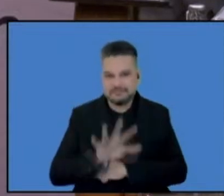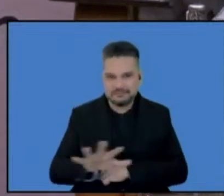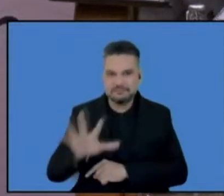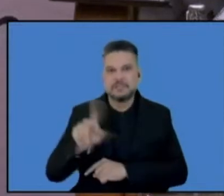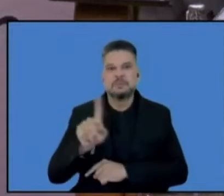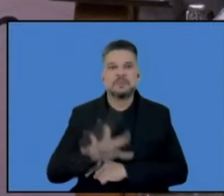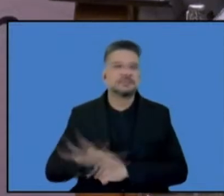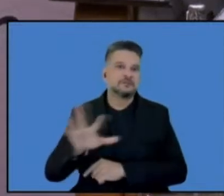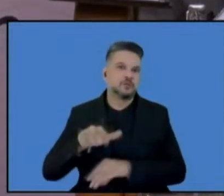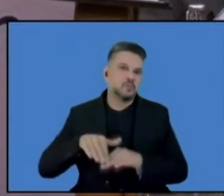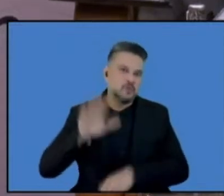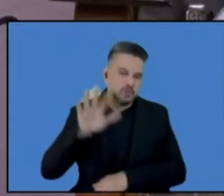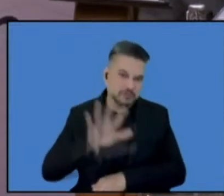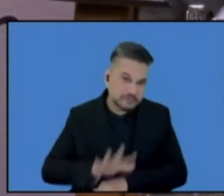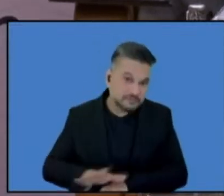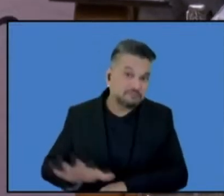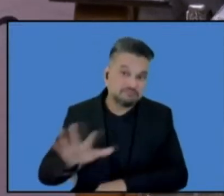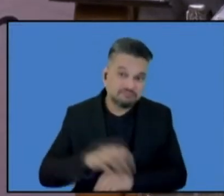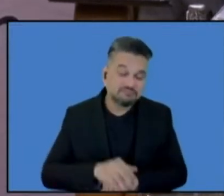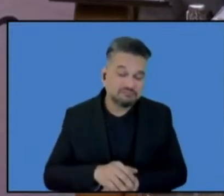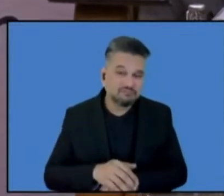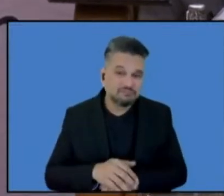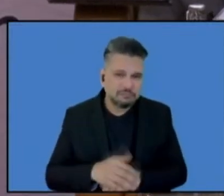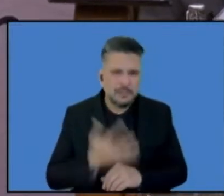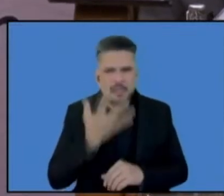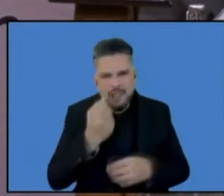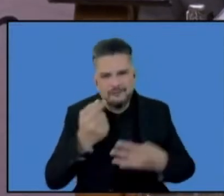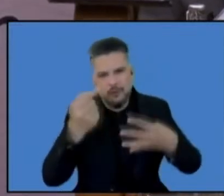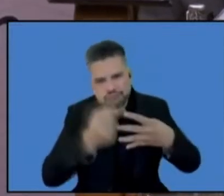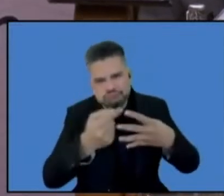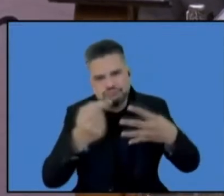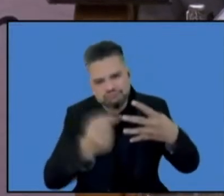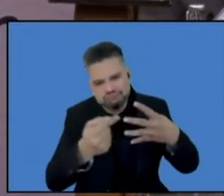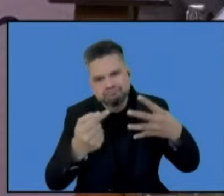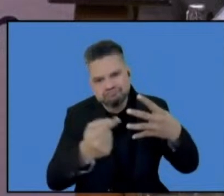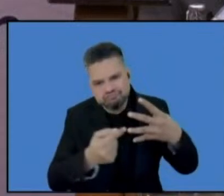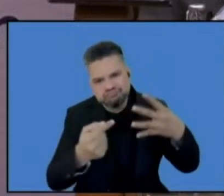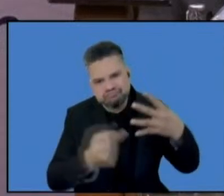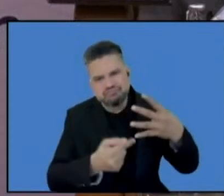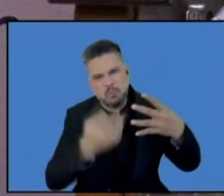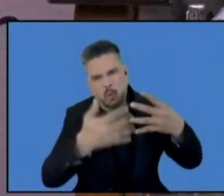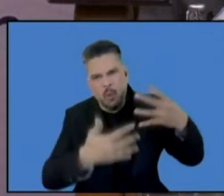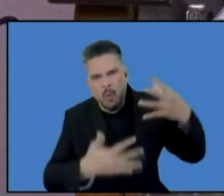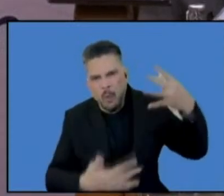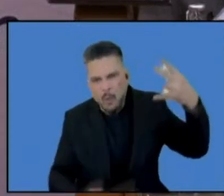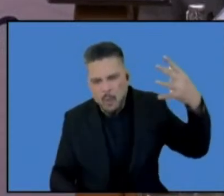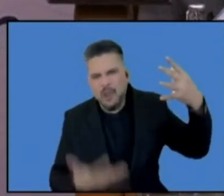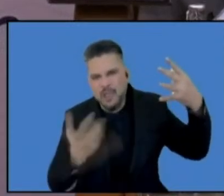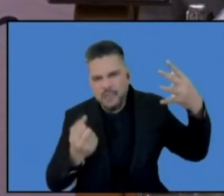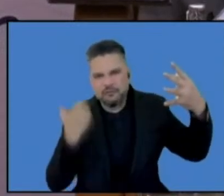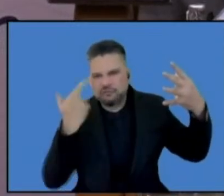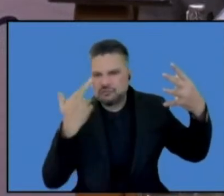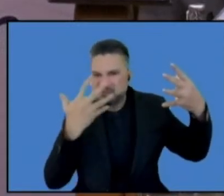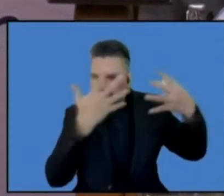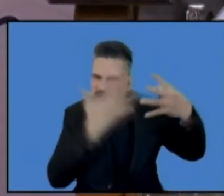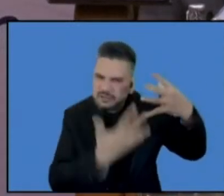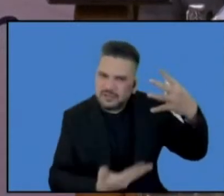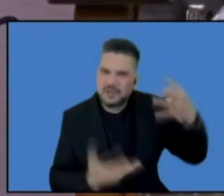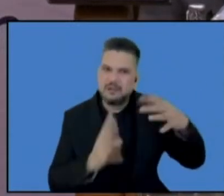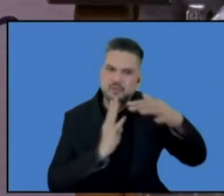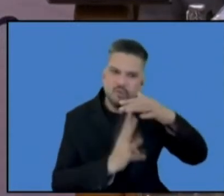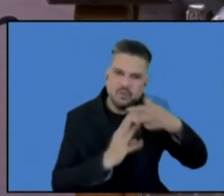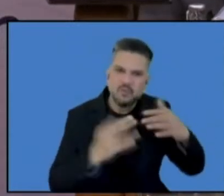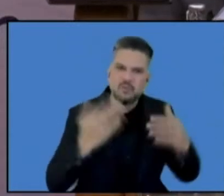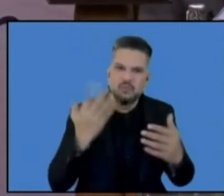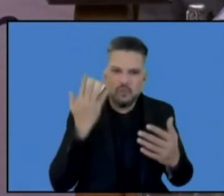that for all this reason, obviously, there is a very clear, straightforward link between what is happening in the region